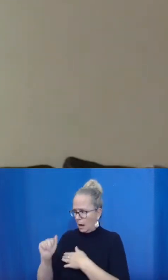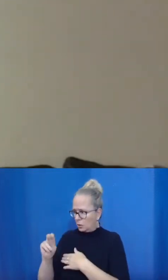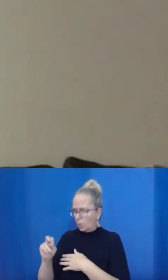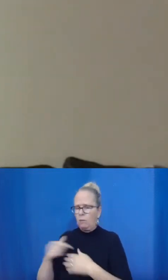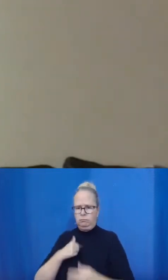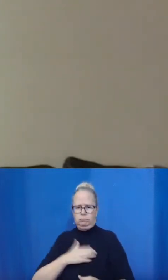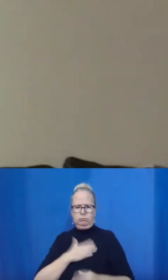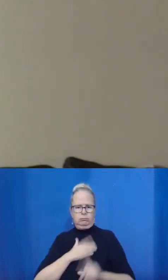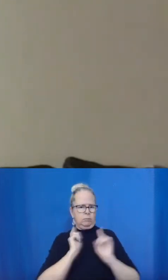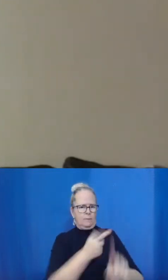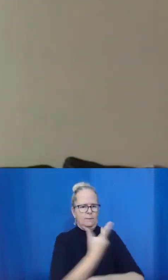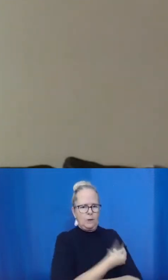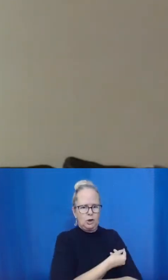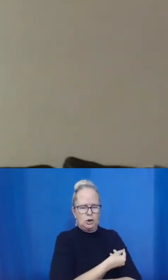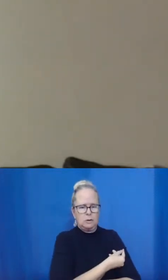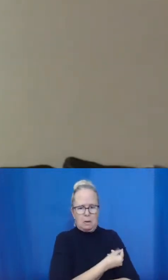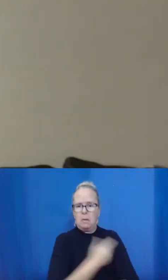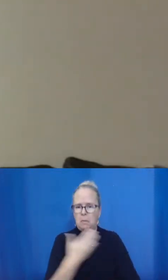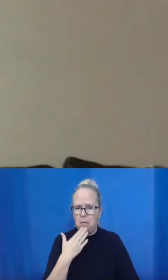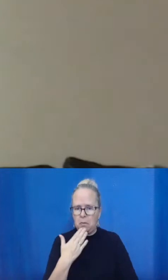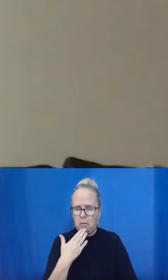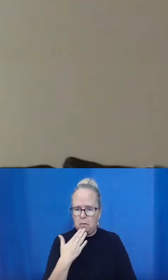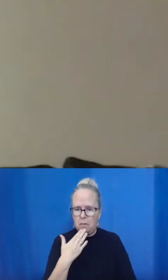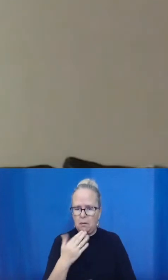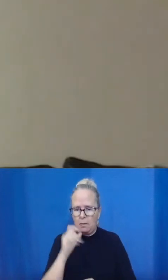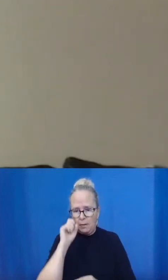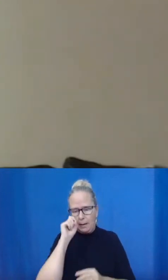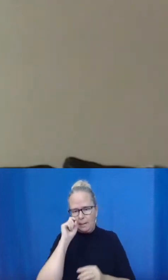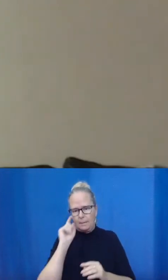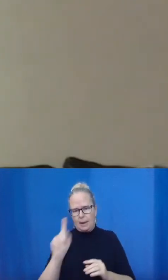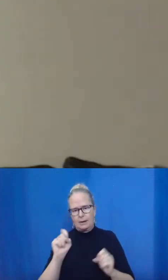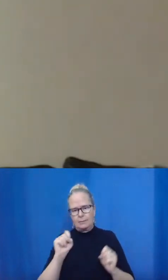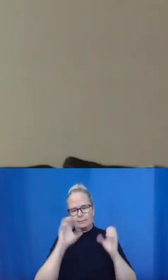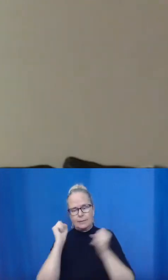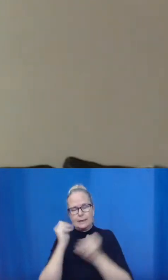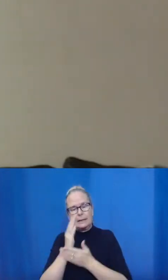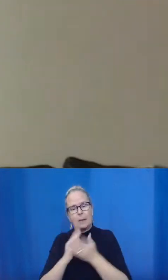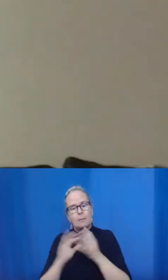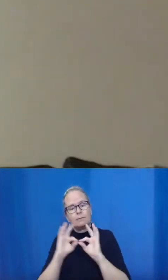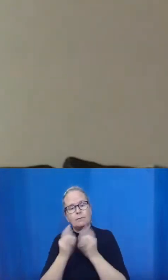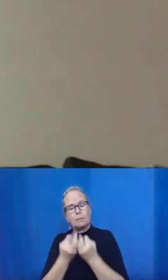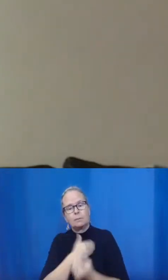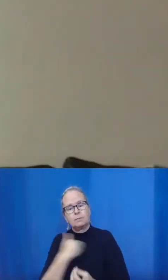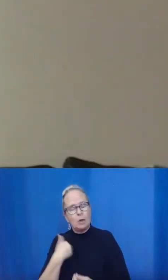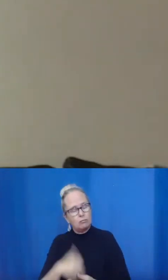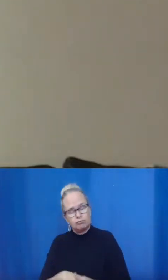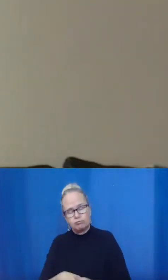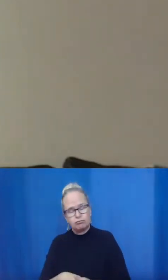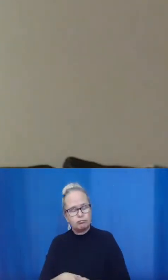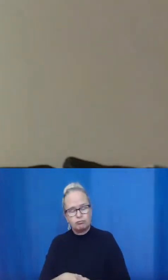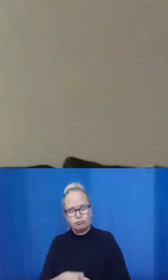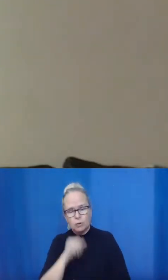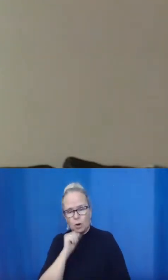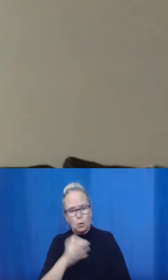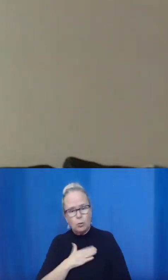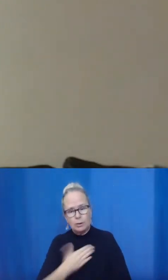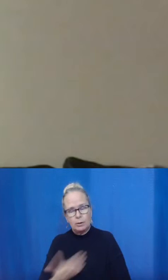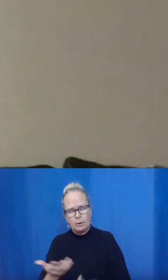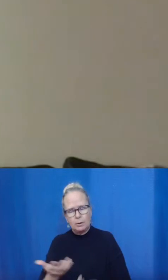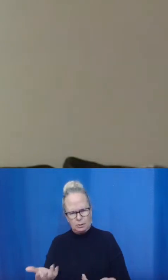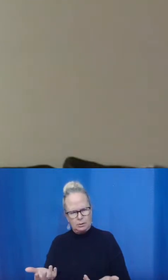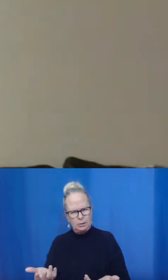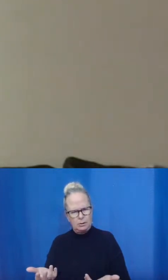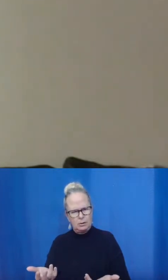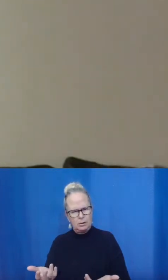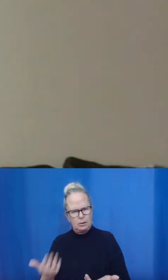terrible rifts in their families because of this issue, disagreements on the safety of the